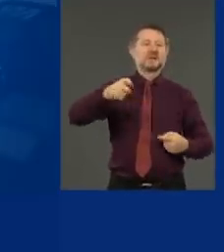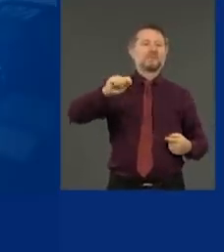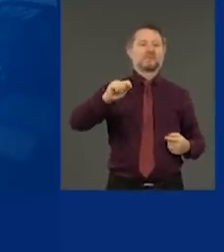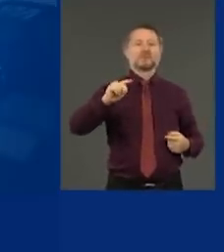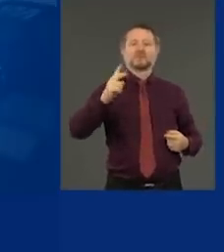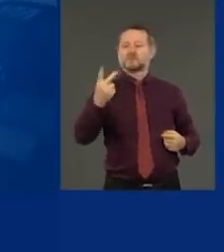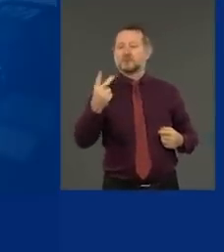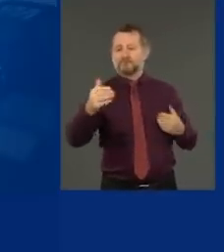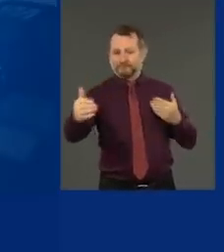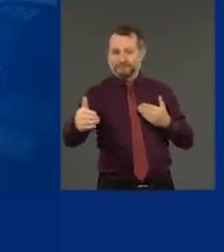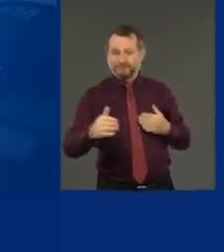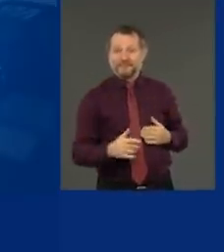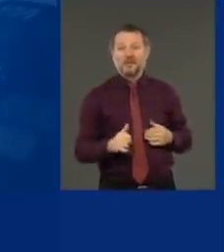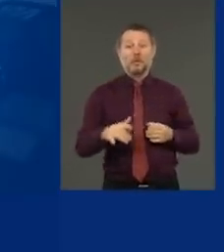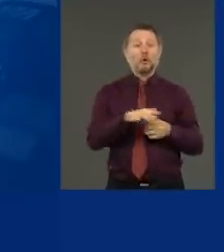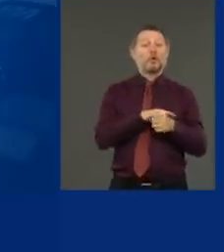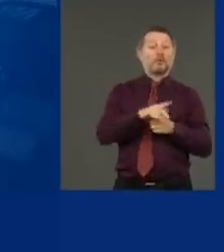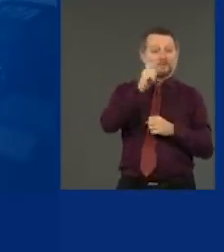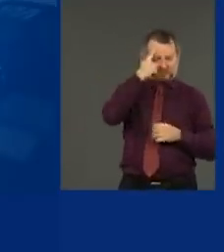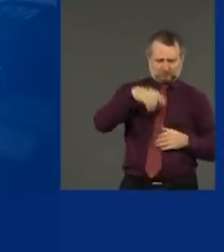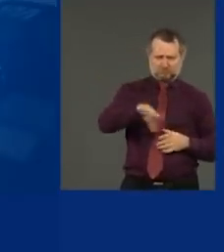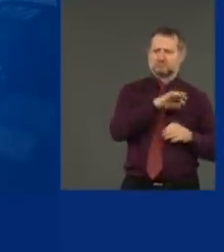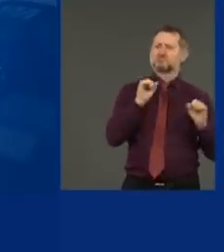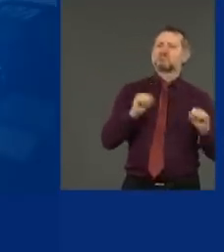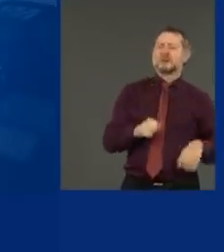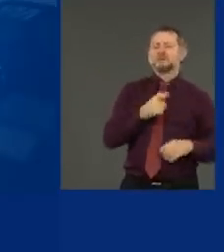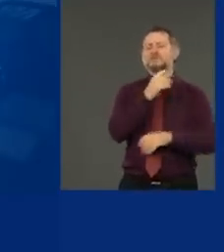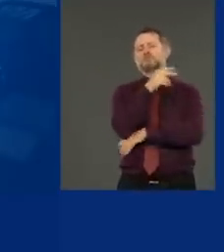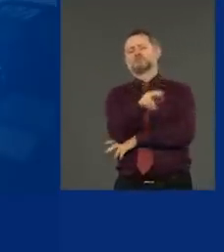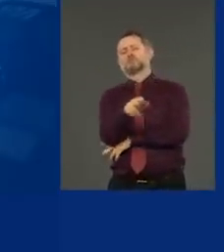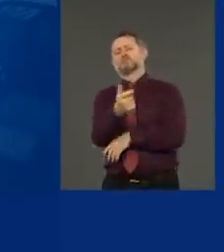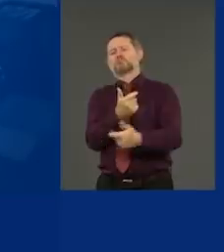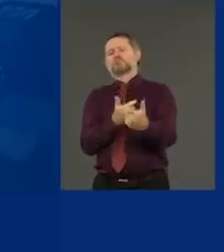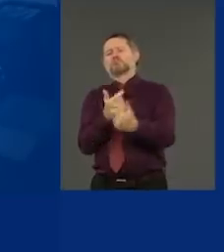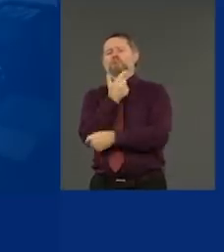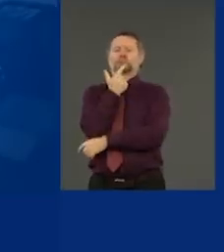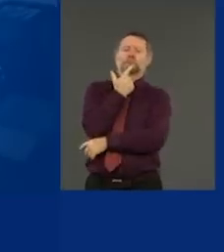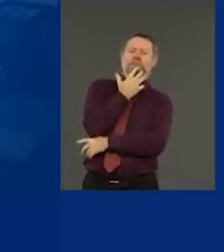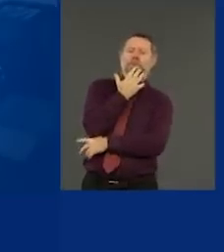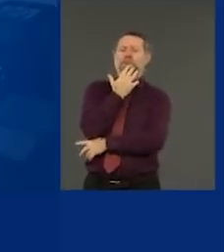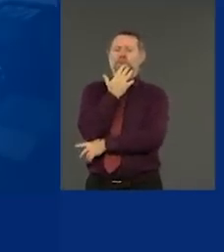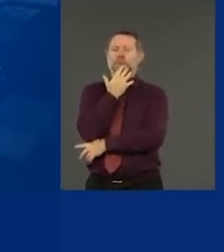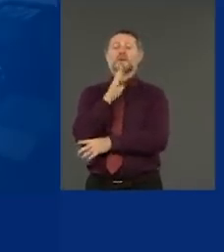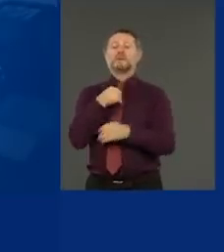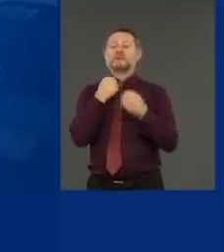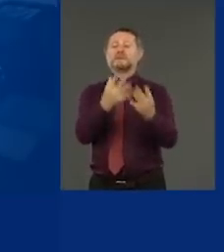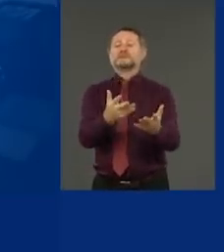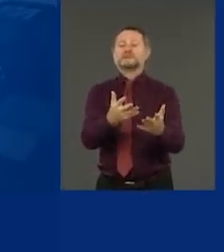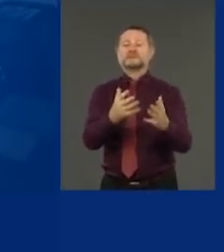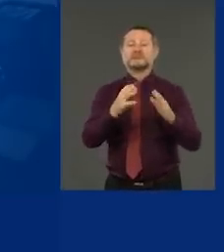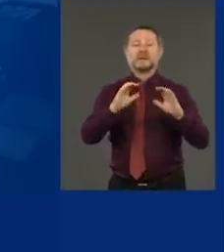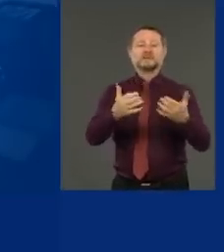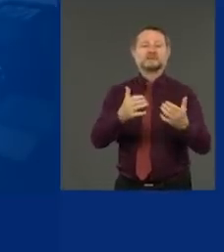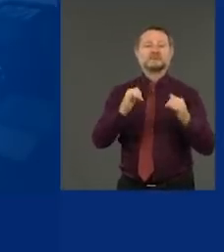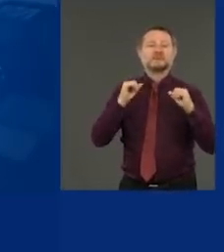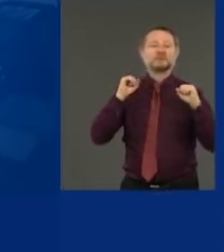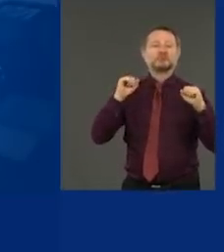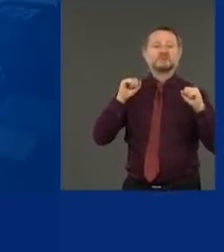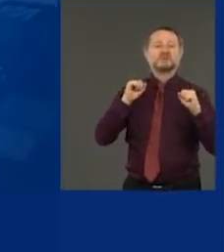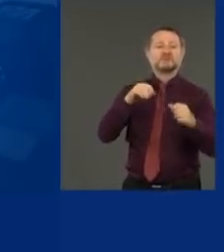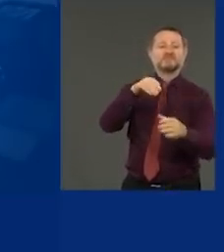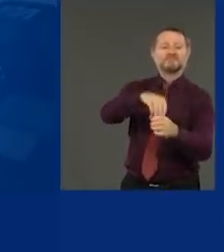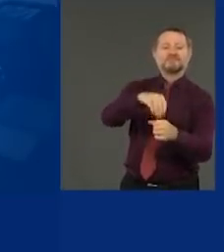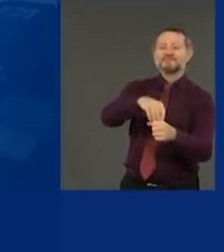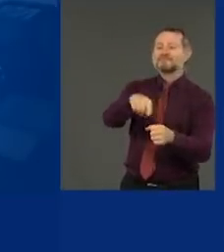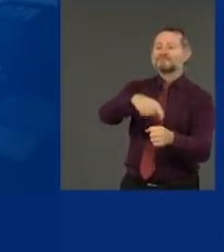Localities can also determine whether or not the gym has classes inside it. Some gyms have classes.